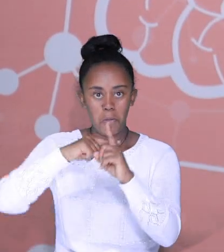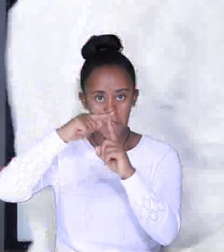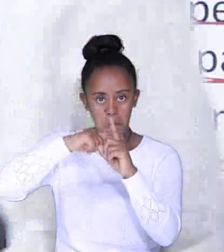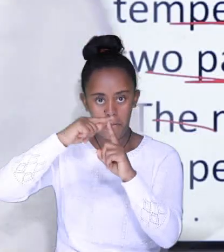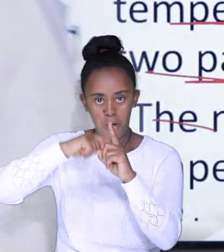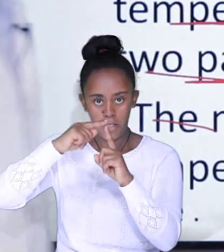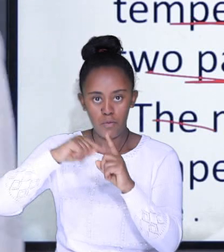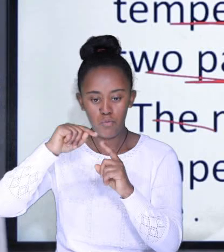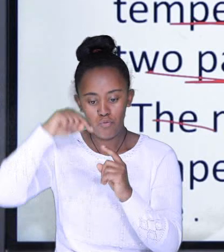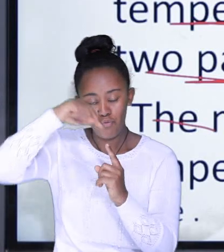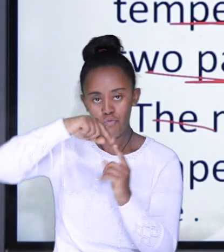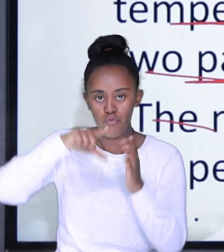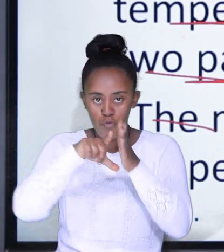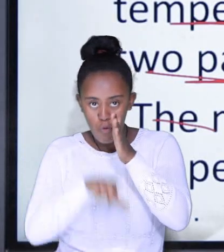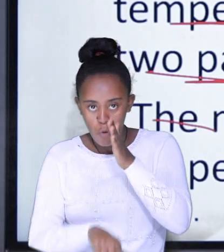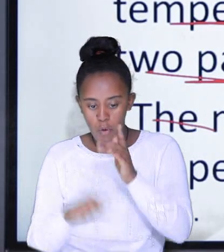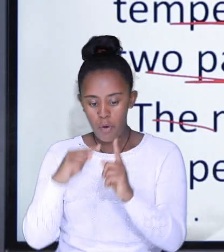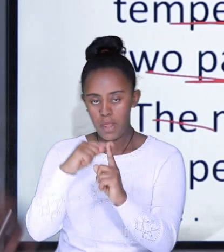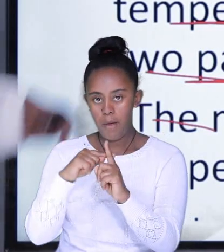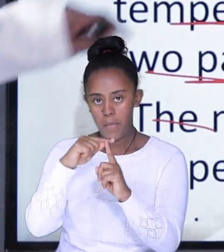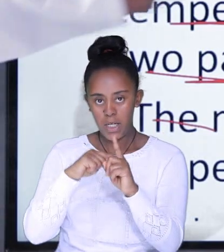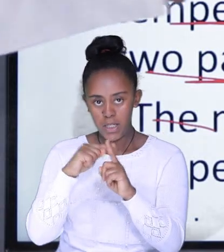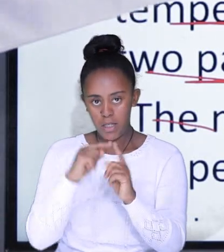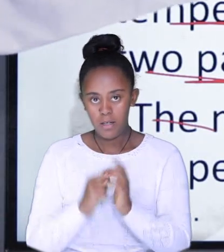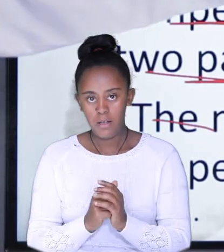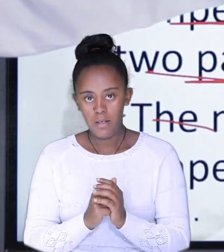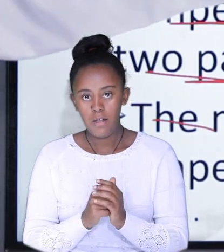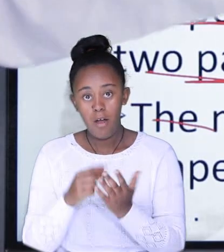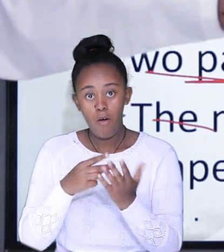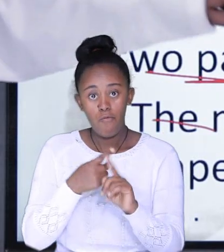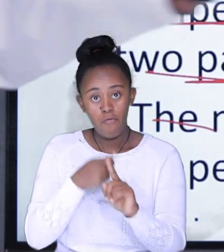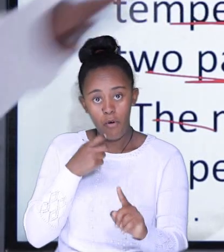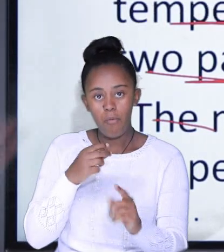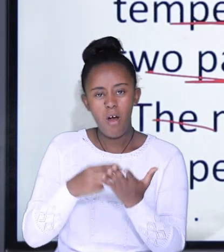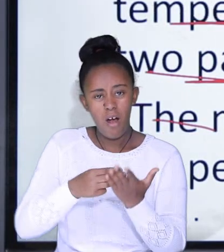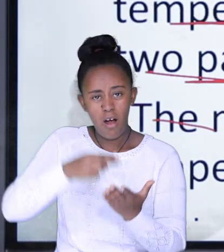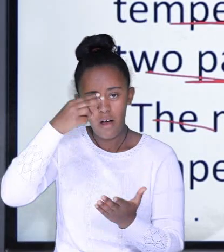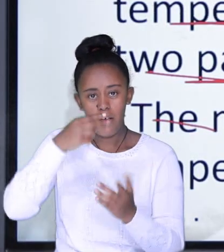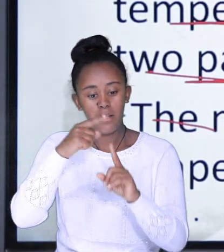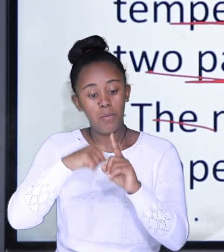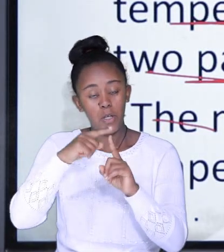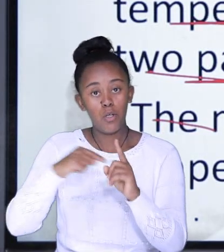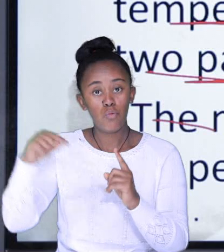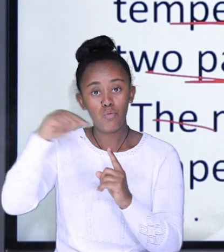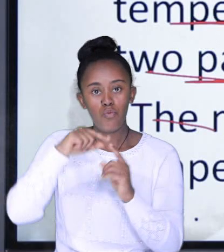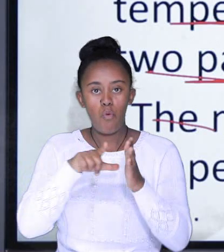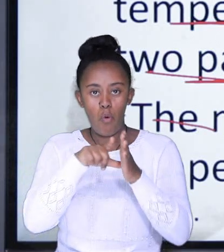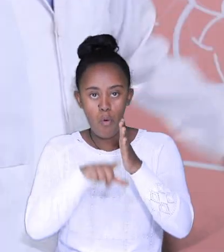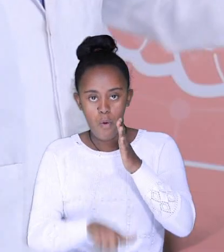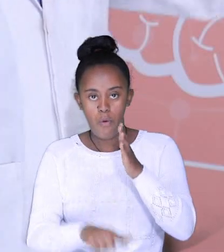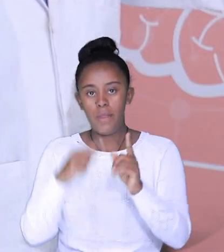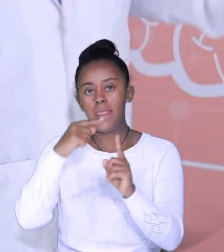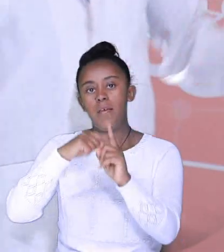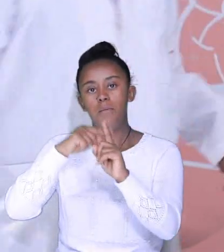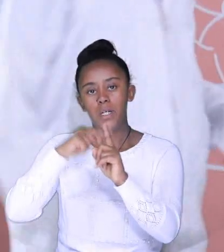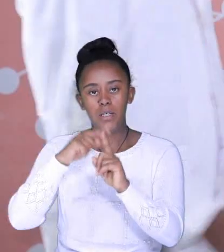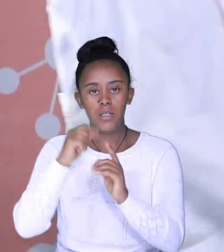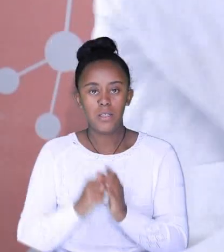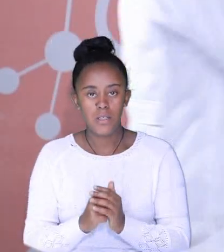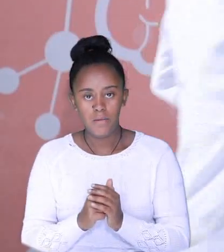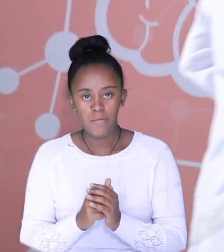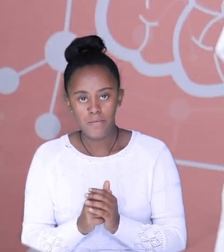temperature. Heat transfers from high temperature to low temperature. Heat